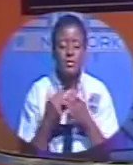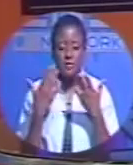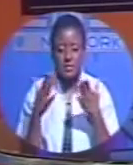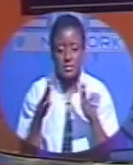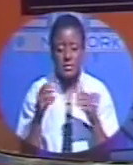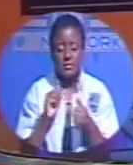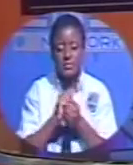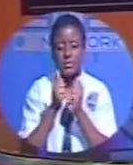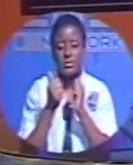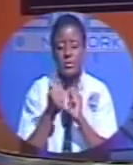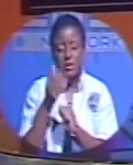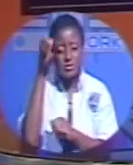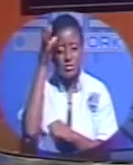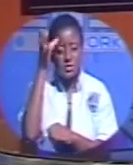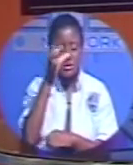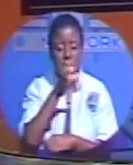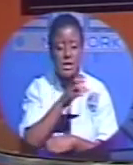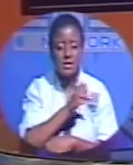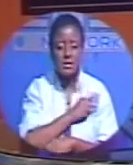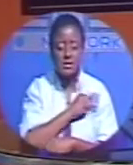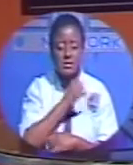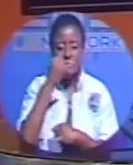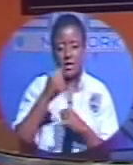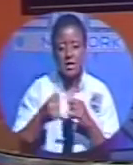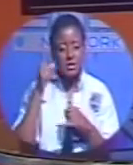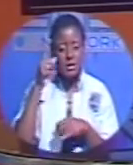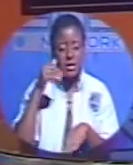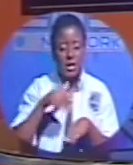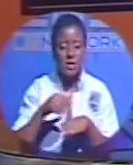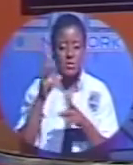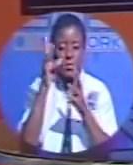That'll do it for sports. I'm Chris Saunders. Your final look at weather is still to come. ZNS